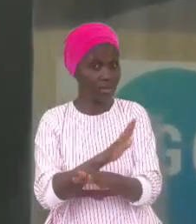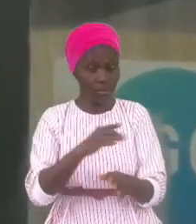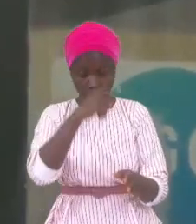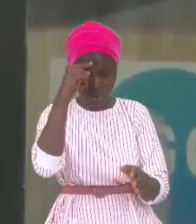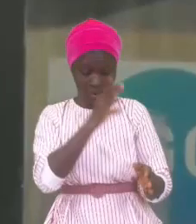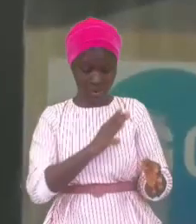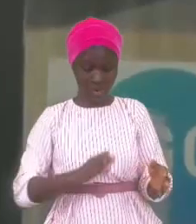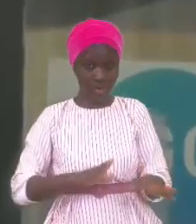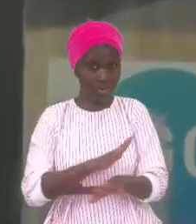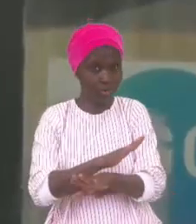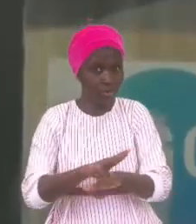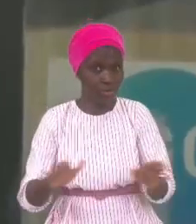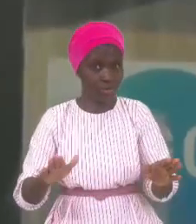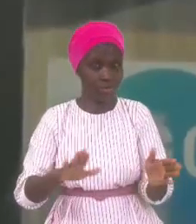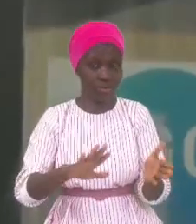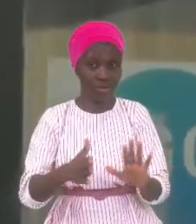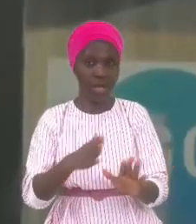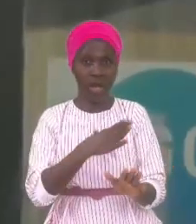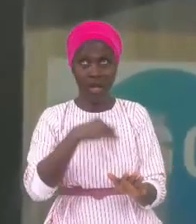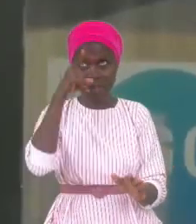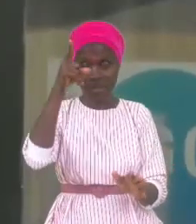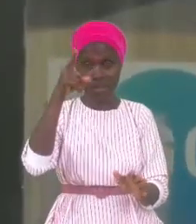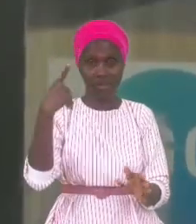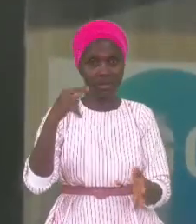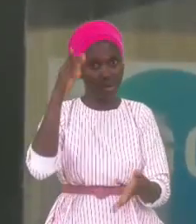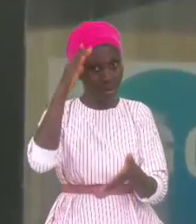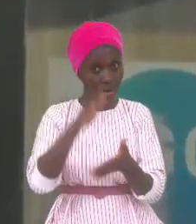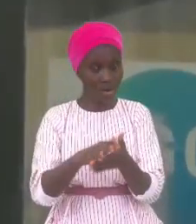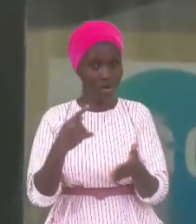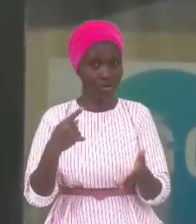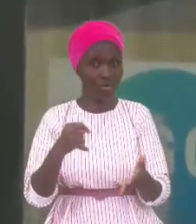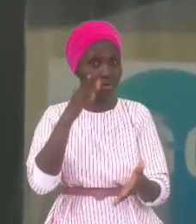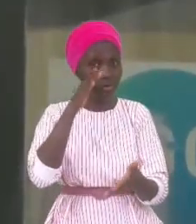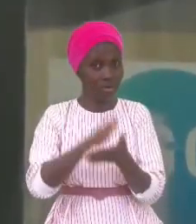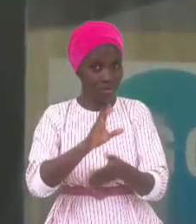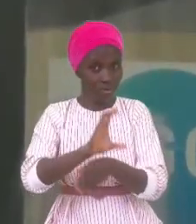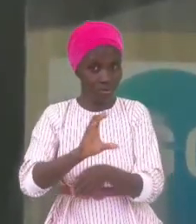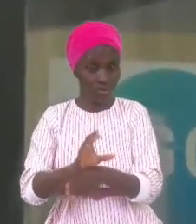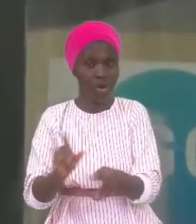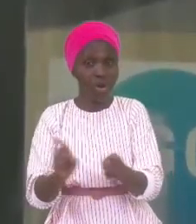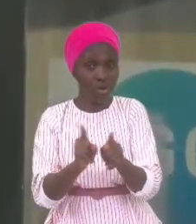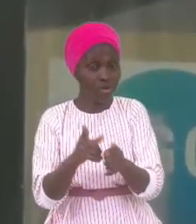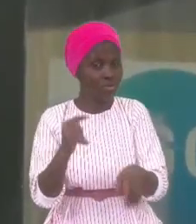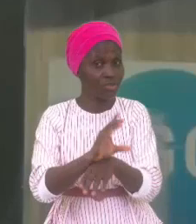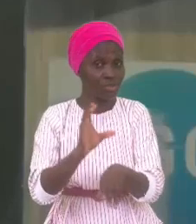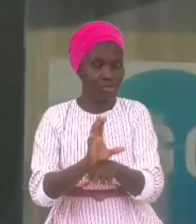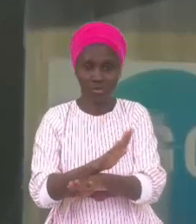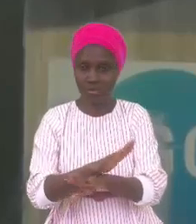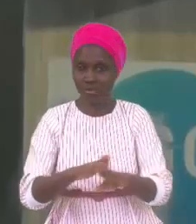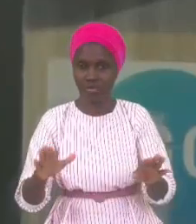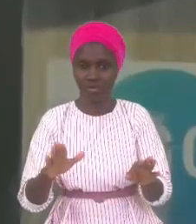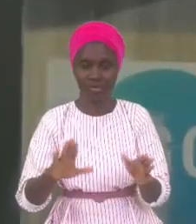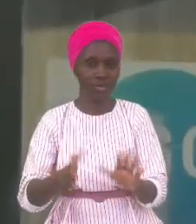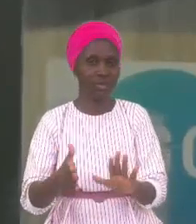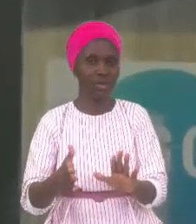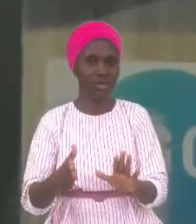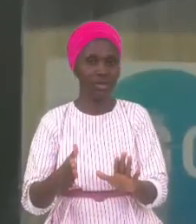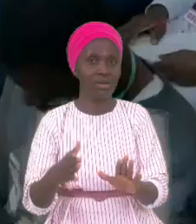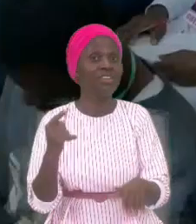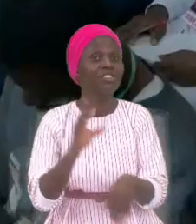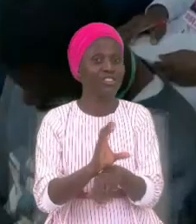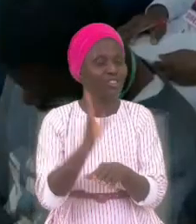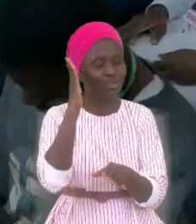the bridegroom of the bride, also the church does not die. And the church will not